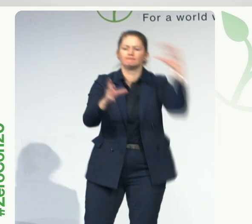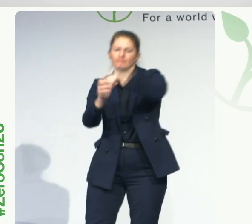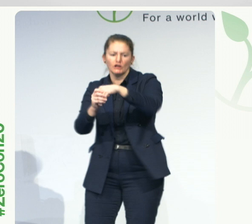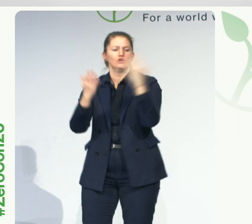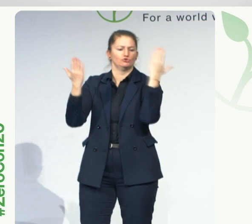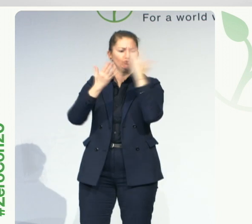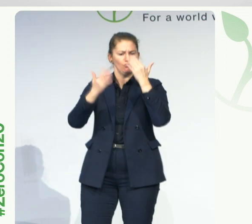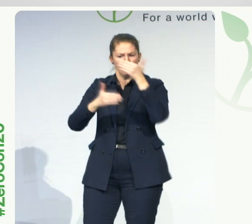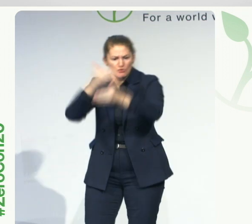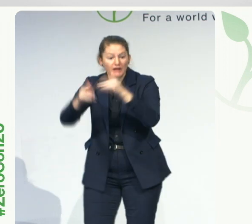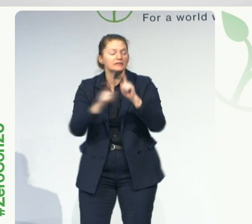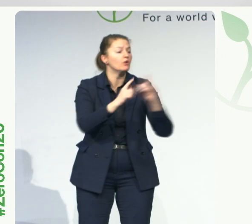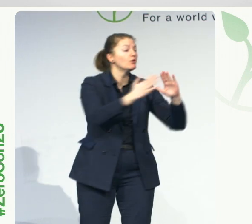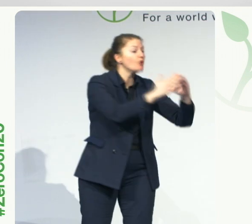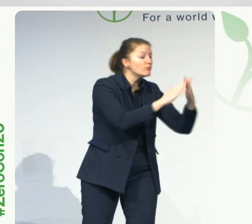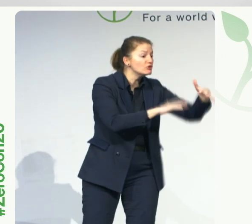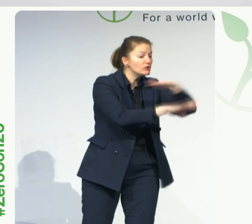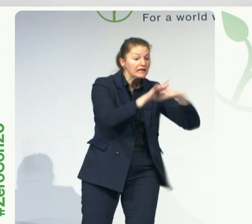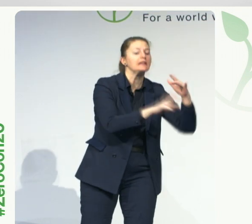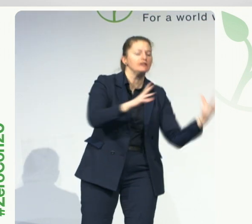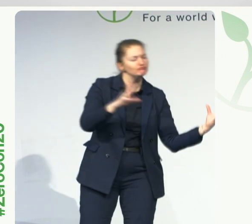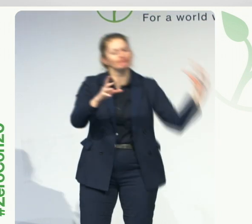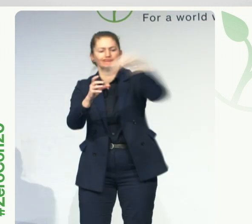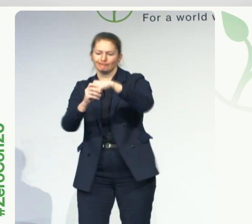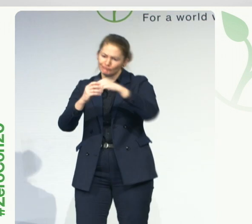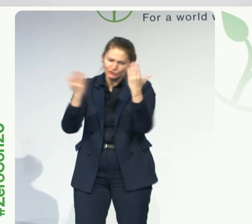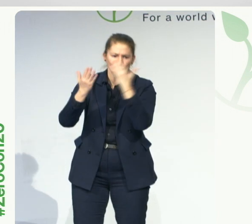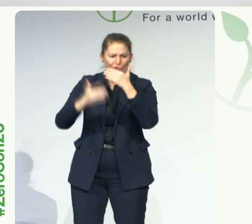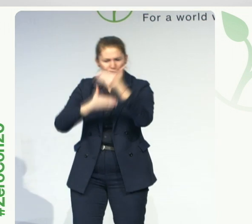supply a wide range of support measures.